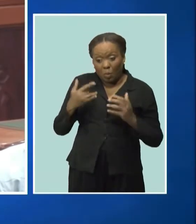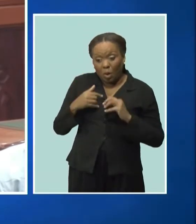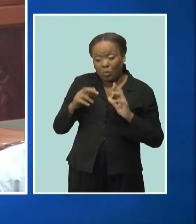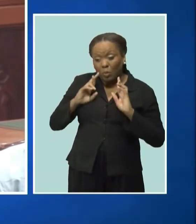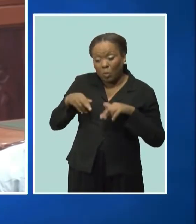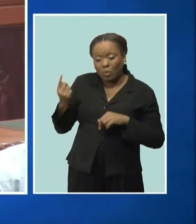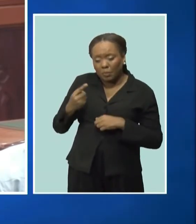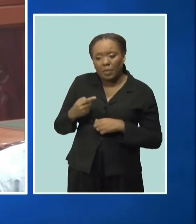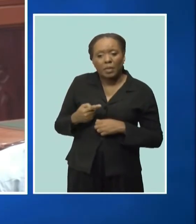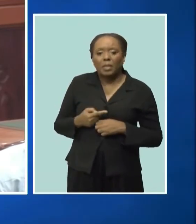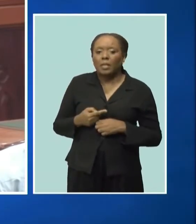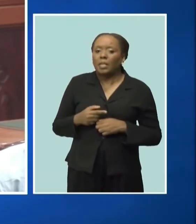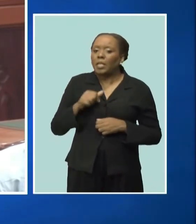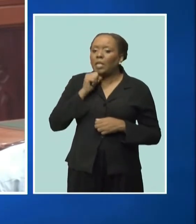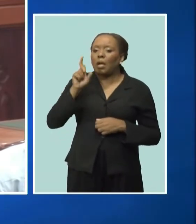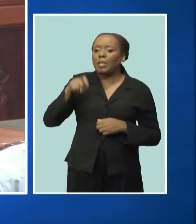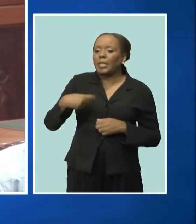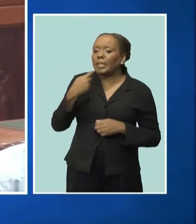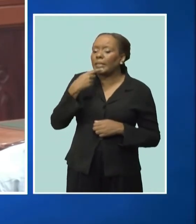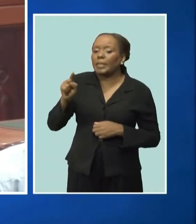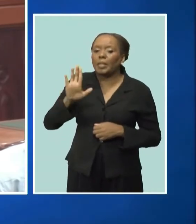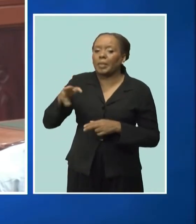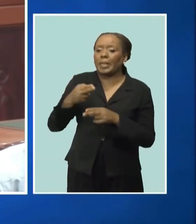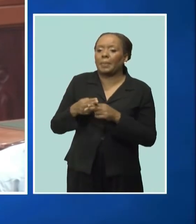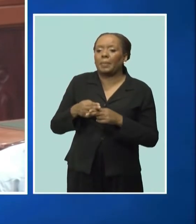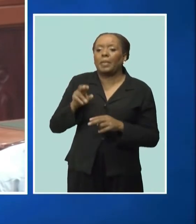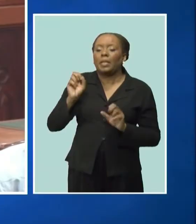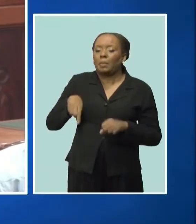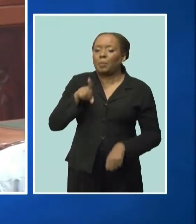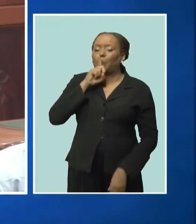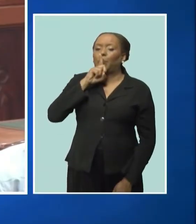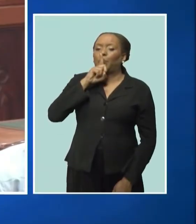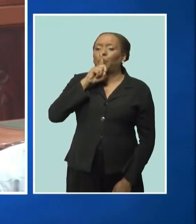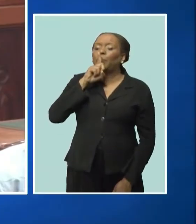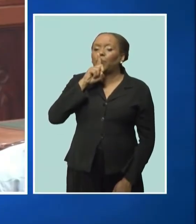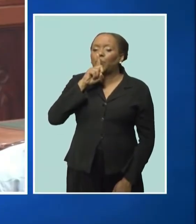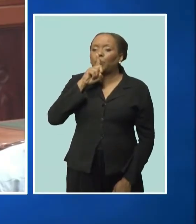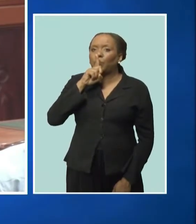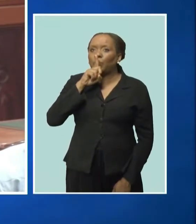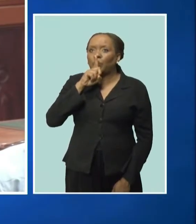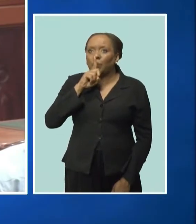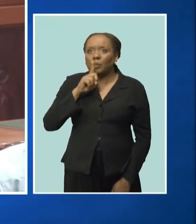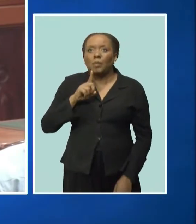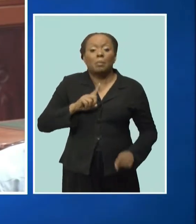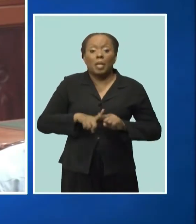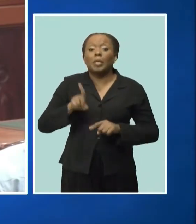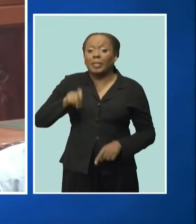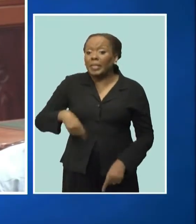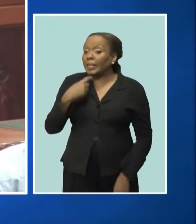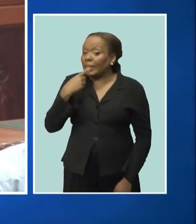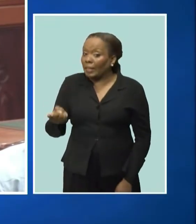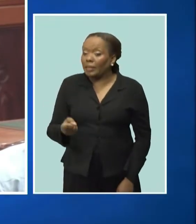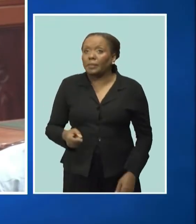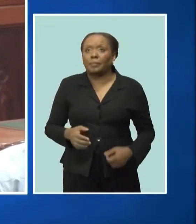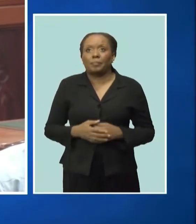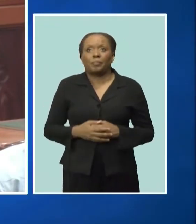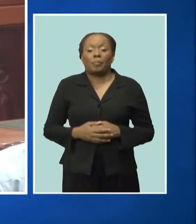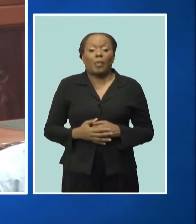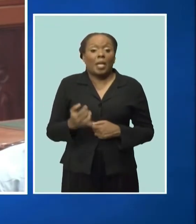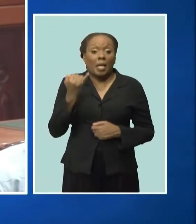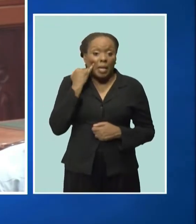And also, sir, the point made at 24/7 is that, and should they fail to